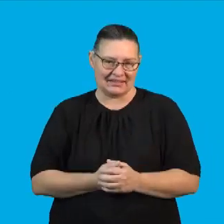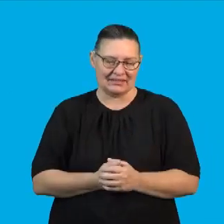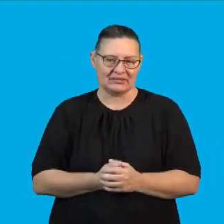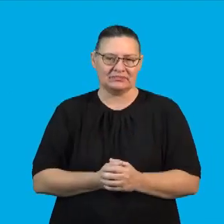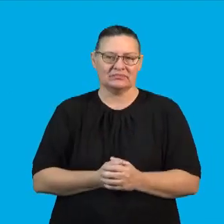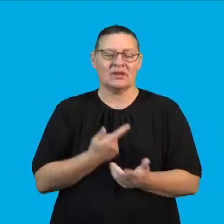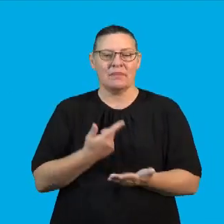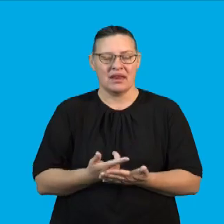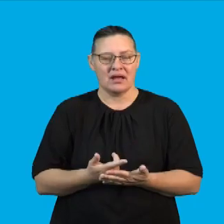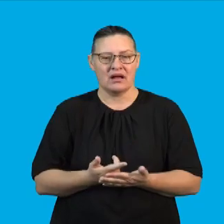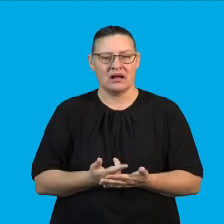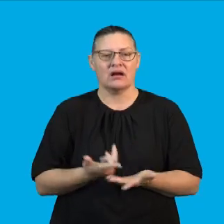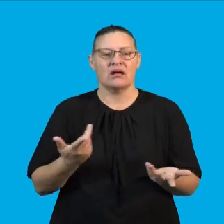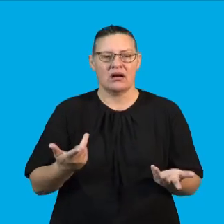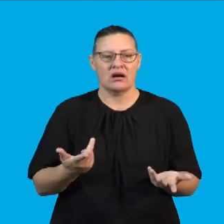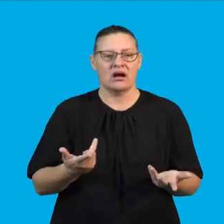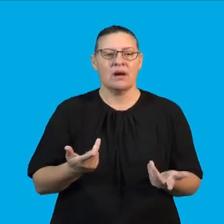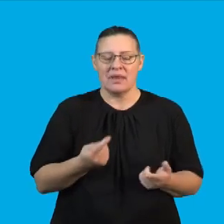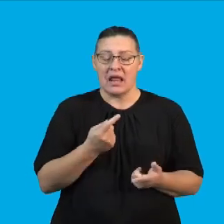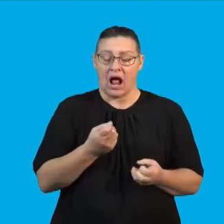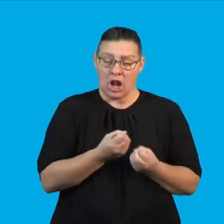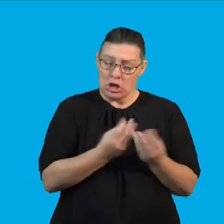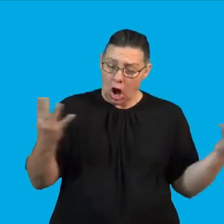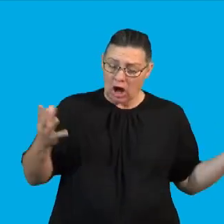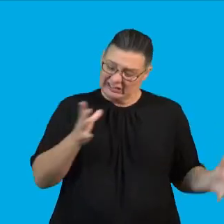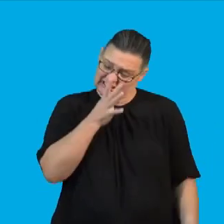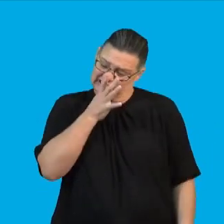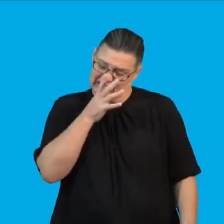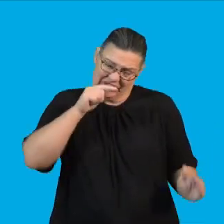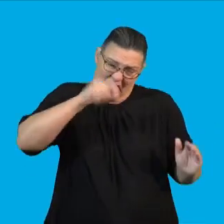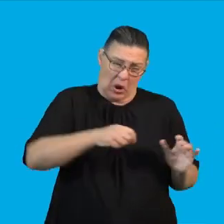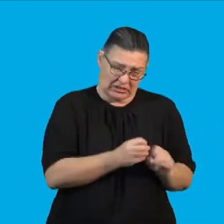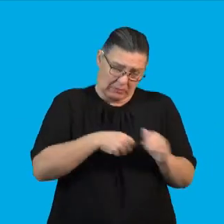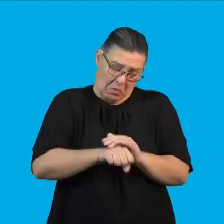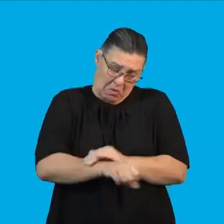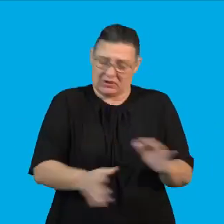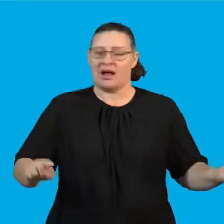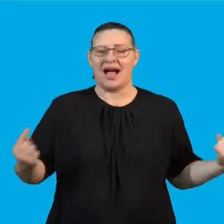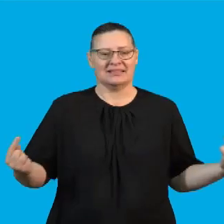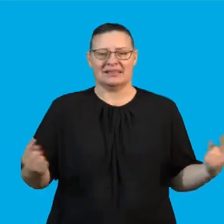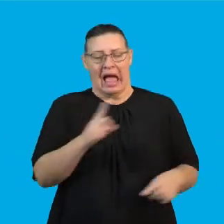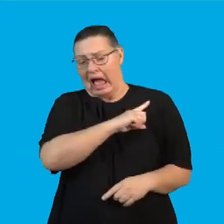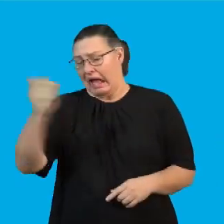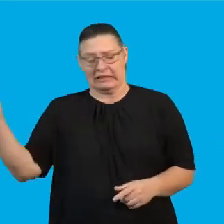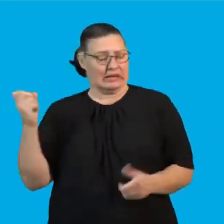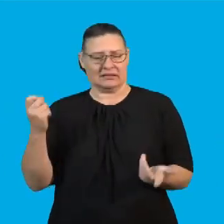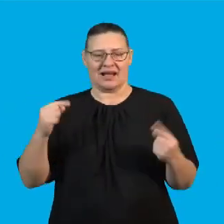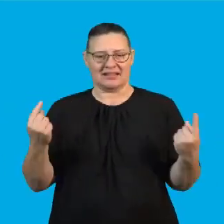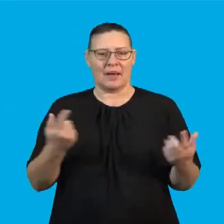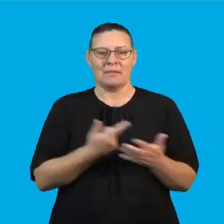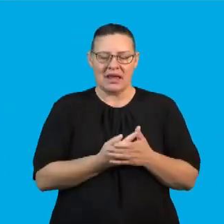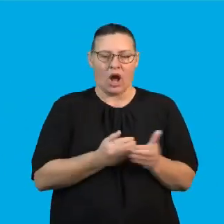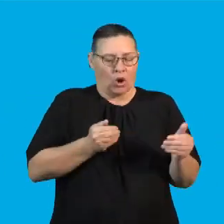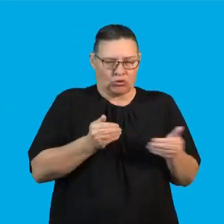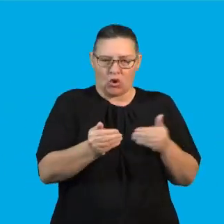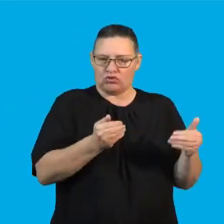meaning fewer young need to be produced. It cannot be thousands. It cannot be hundreds. It